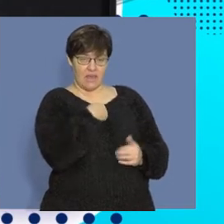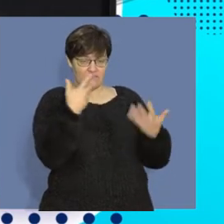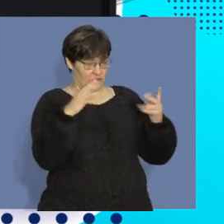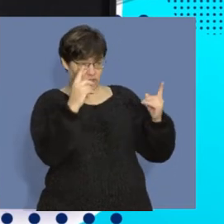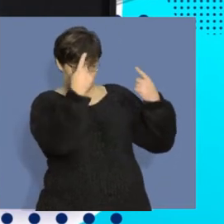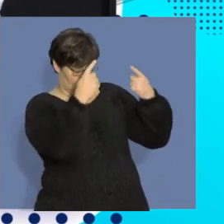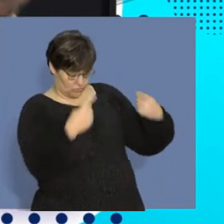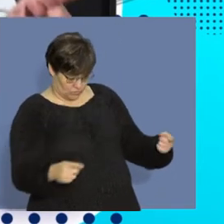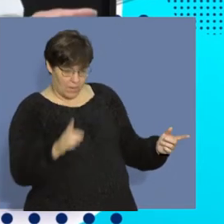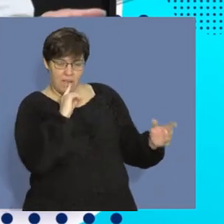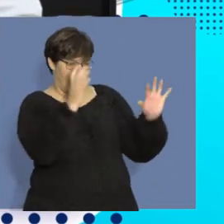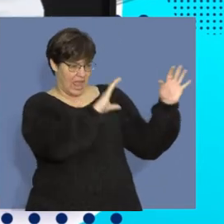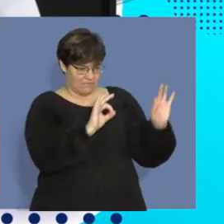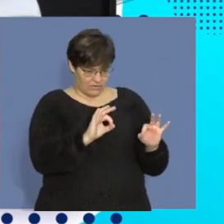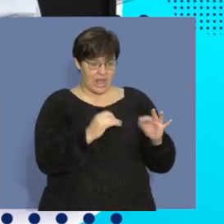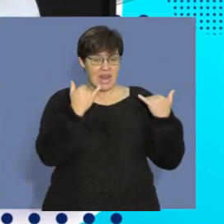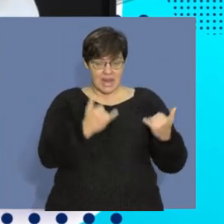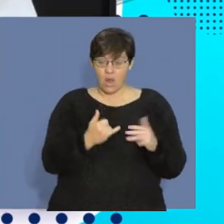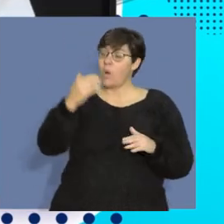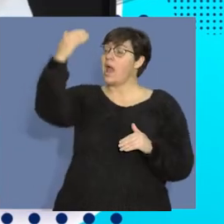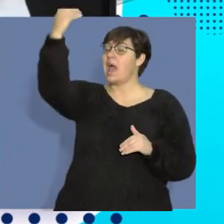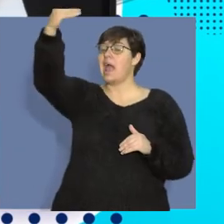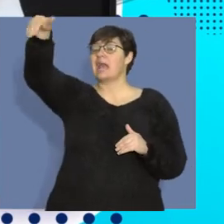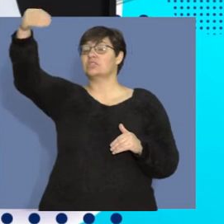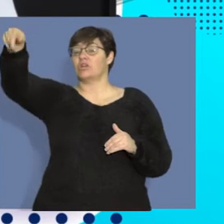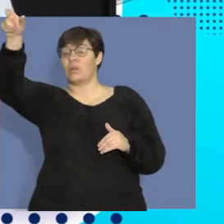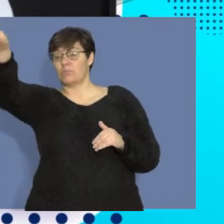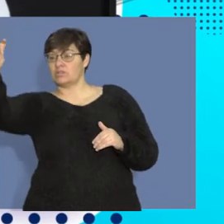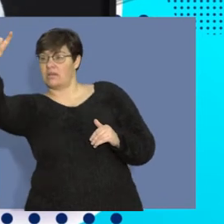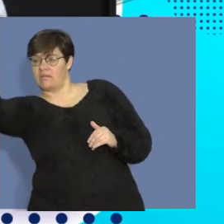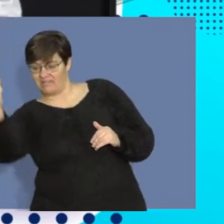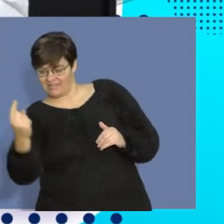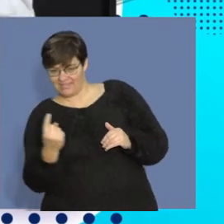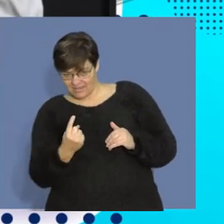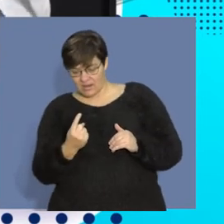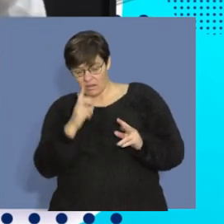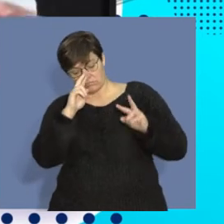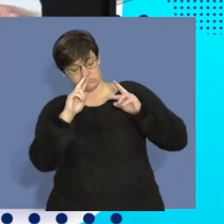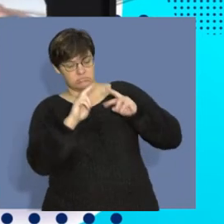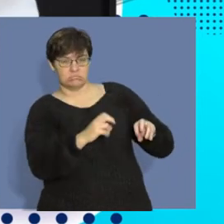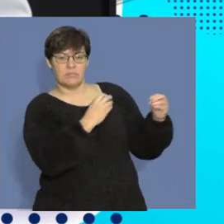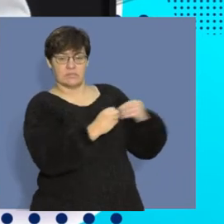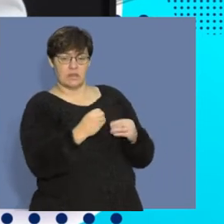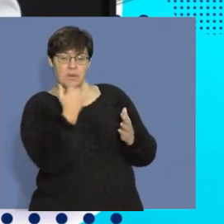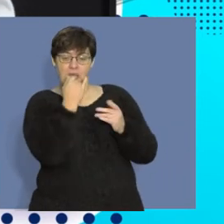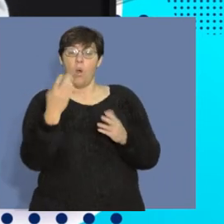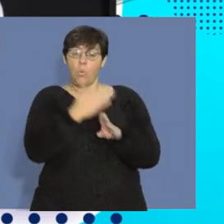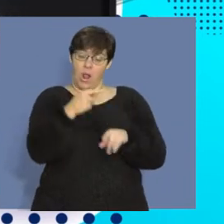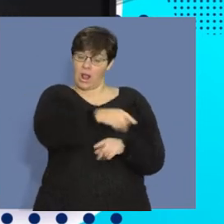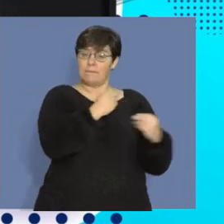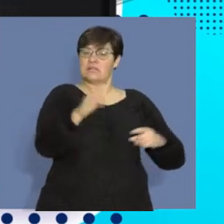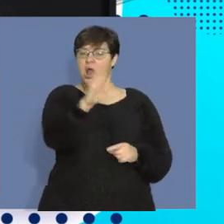to the external auditor obviously works independent of the